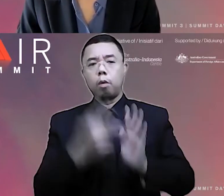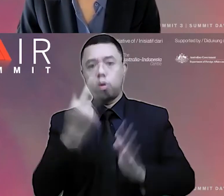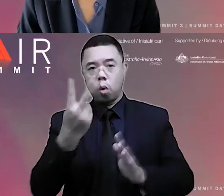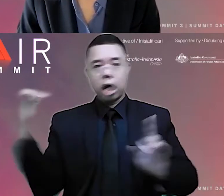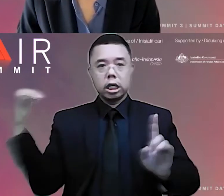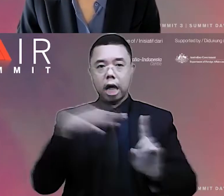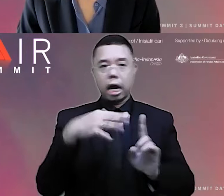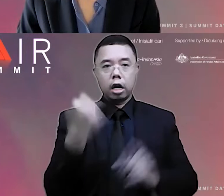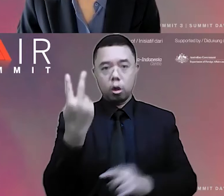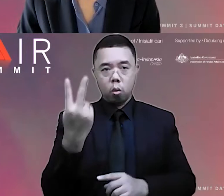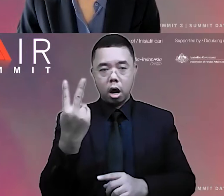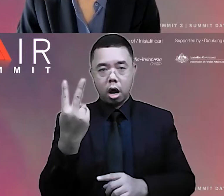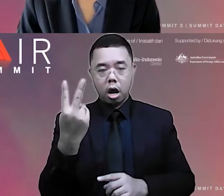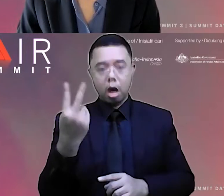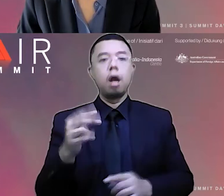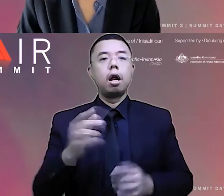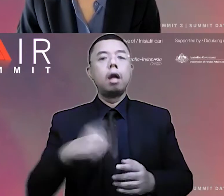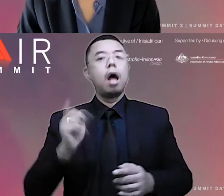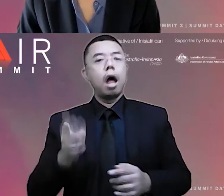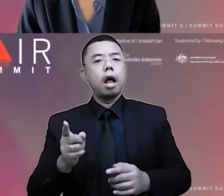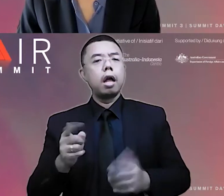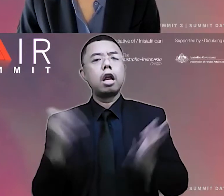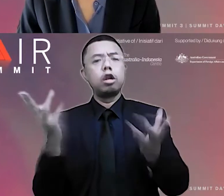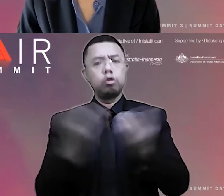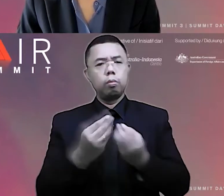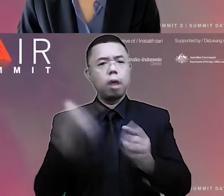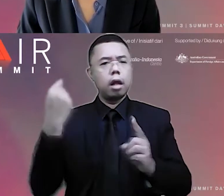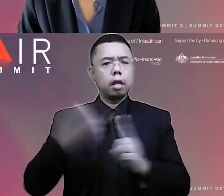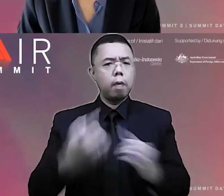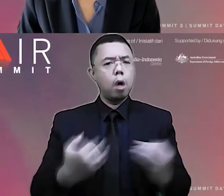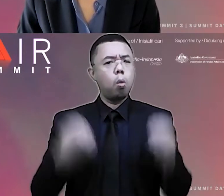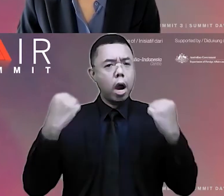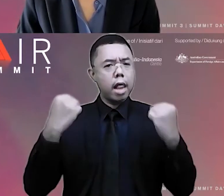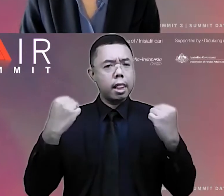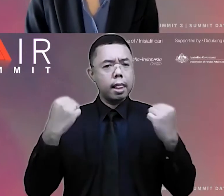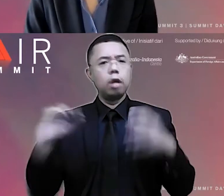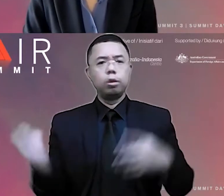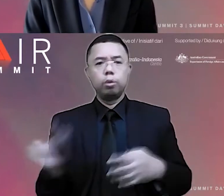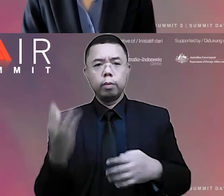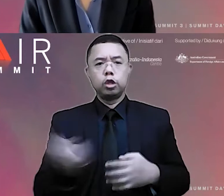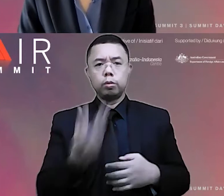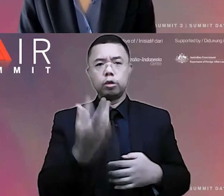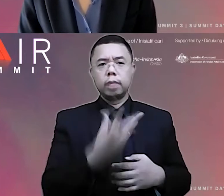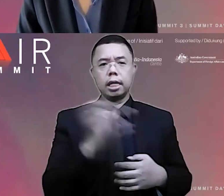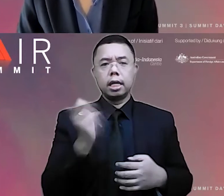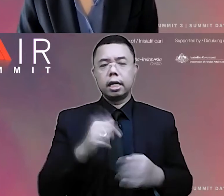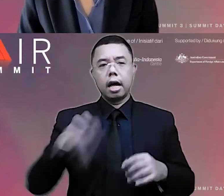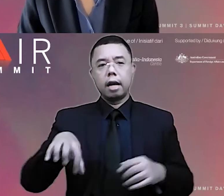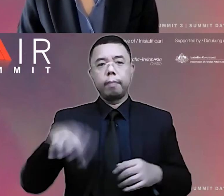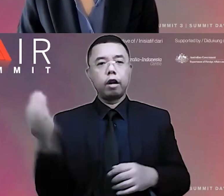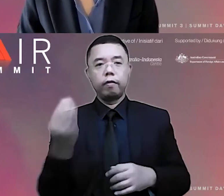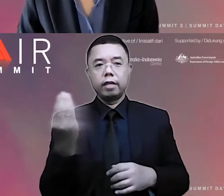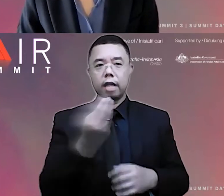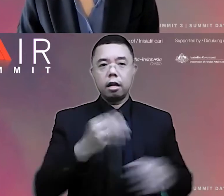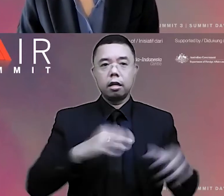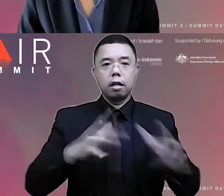tourism, the source of the tourism sector is from the movement of the people. And we can see here, after experiencing a